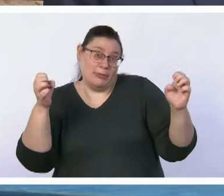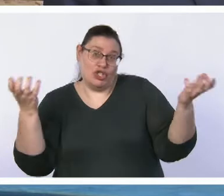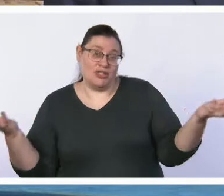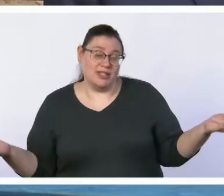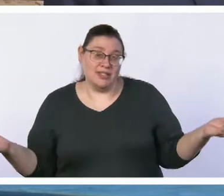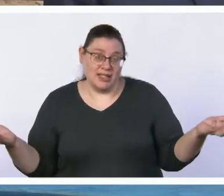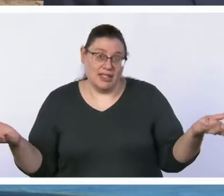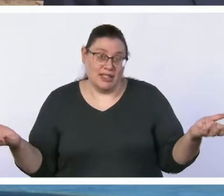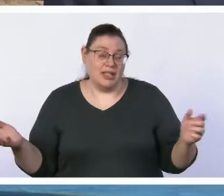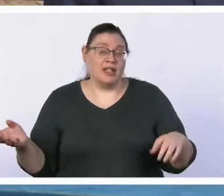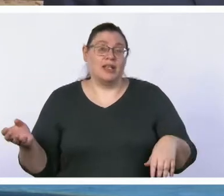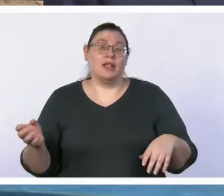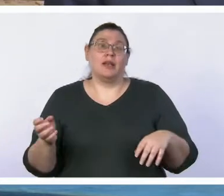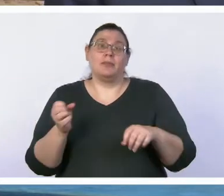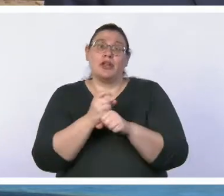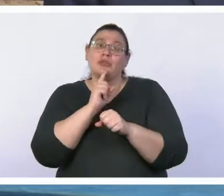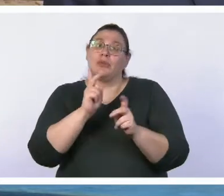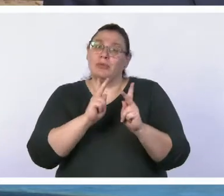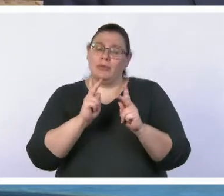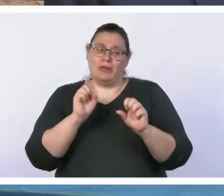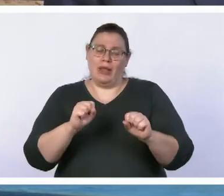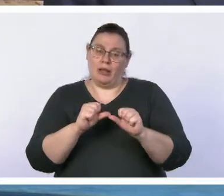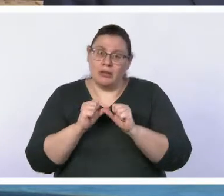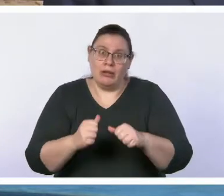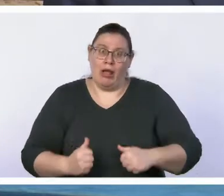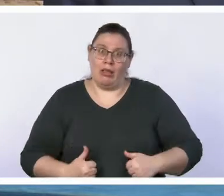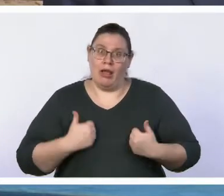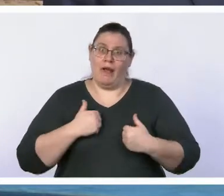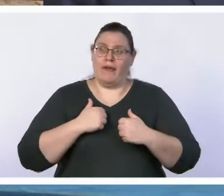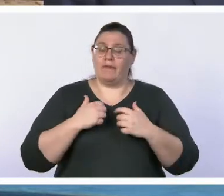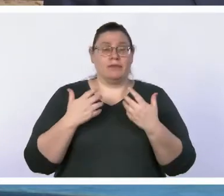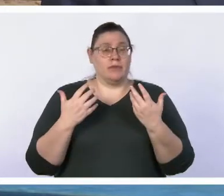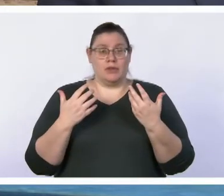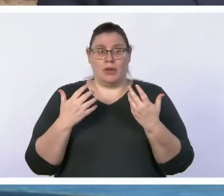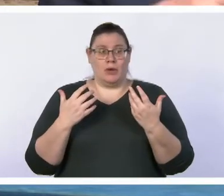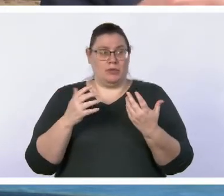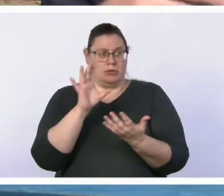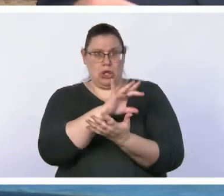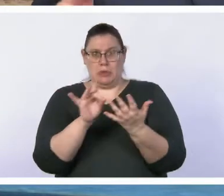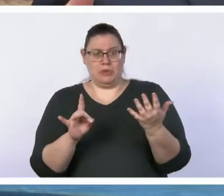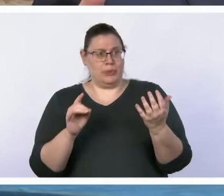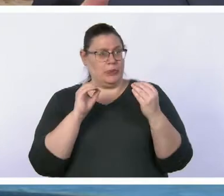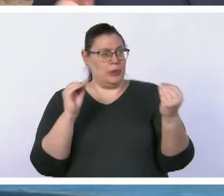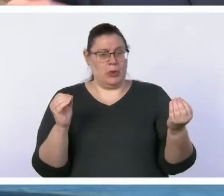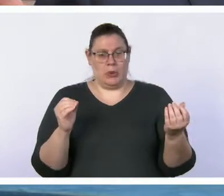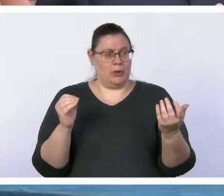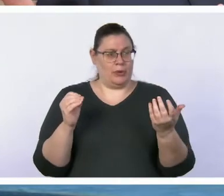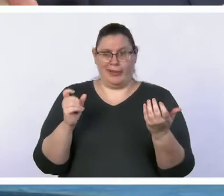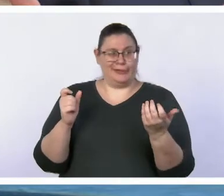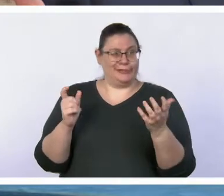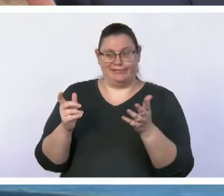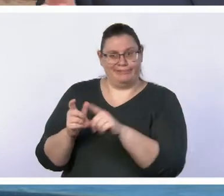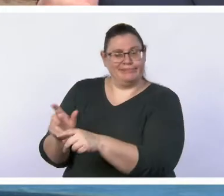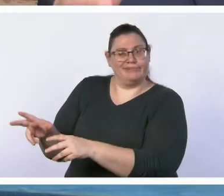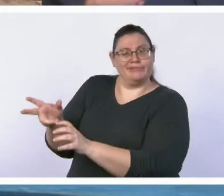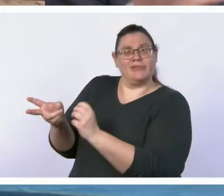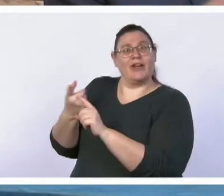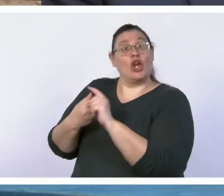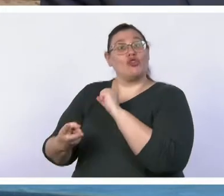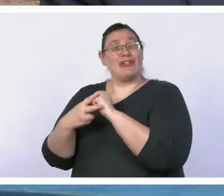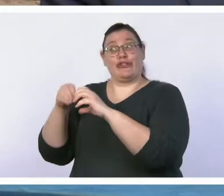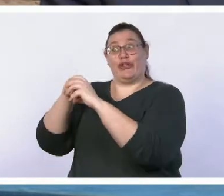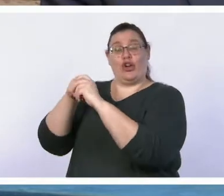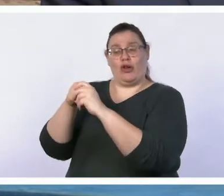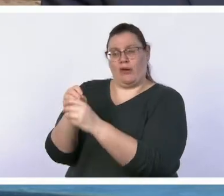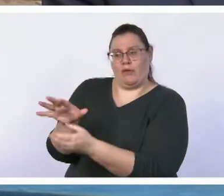have had to keep people alive, and so we've had no choice but to begin spending out of the reserve fund, to